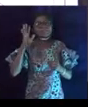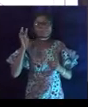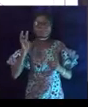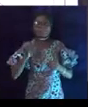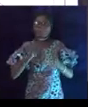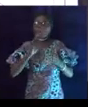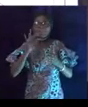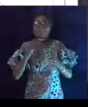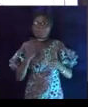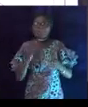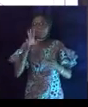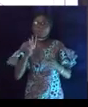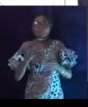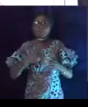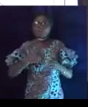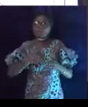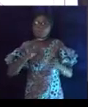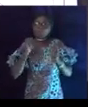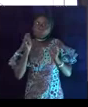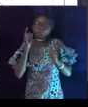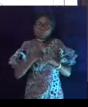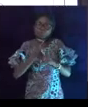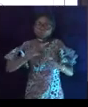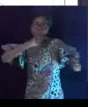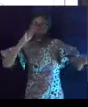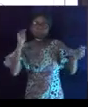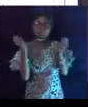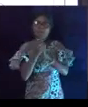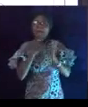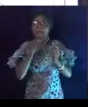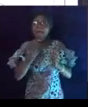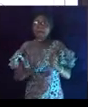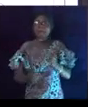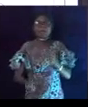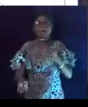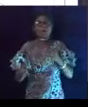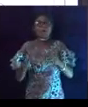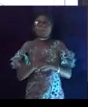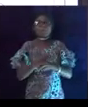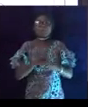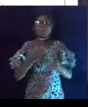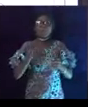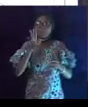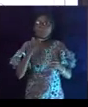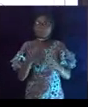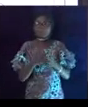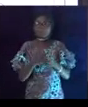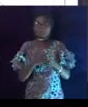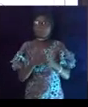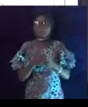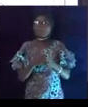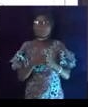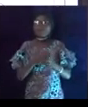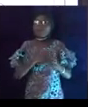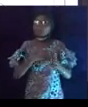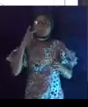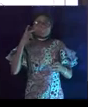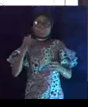We will subtract 32. But is that the only thing we're going to do? No. Last lesson, we multiplied